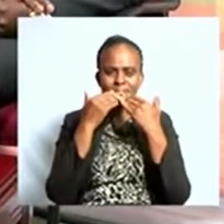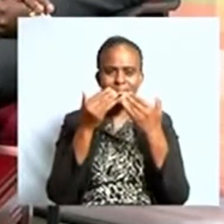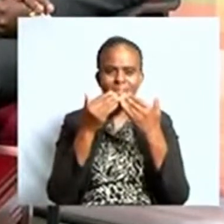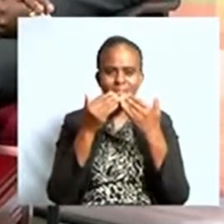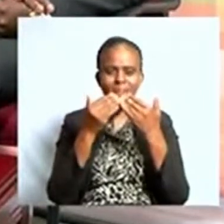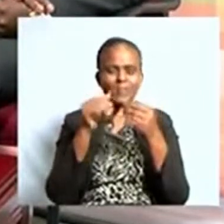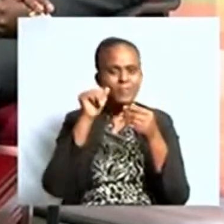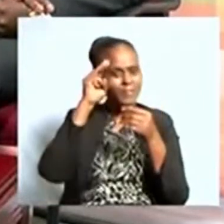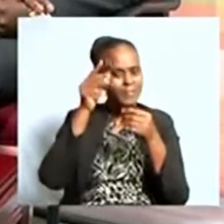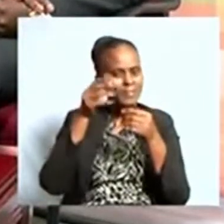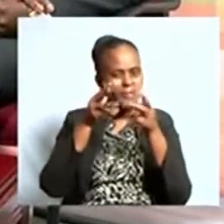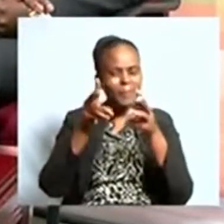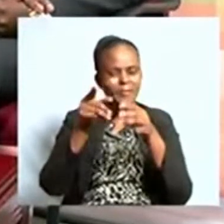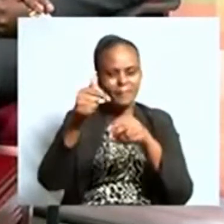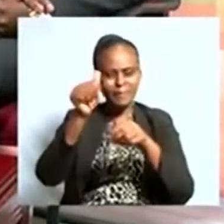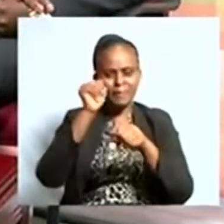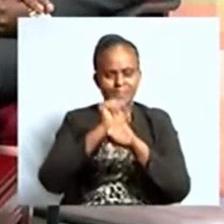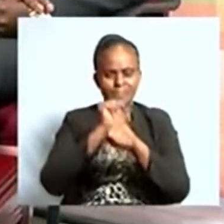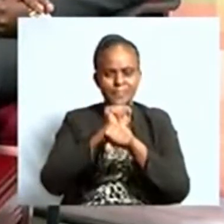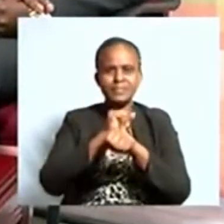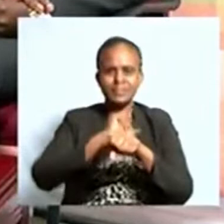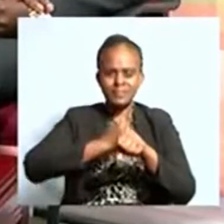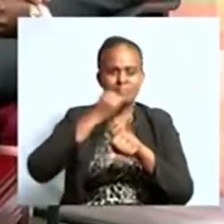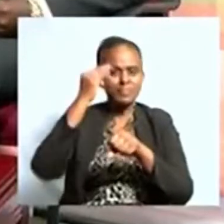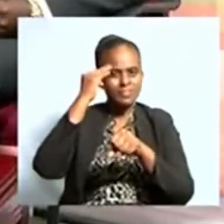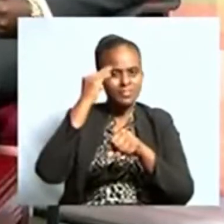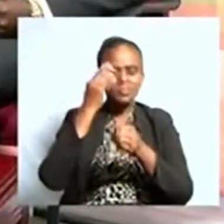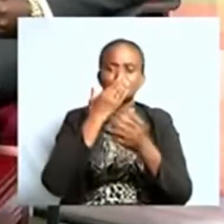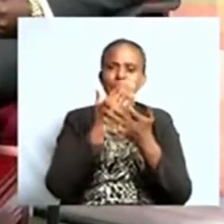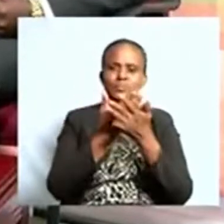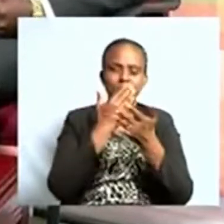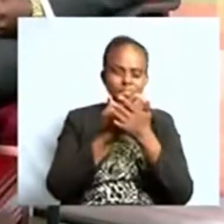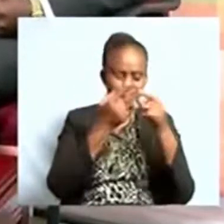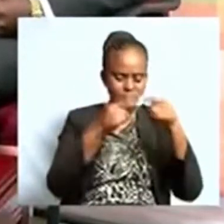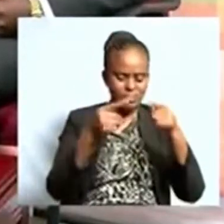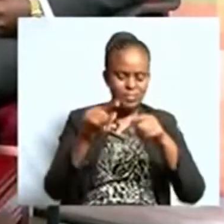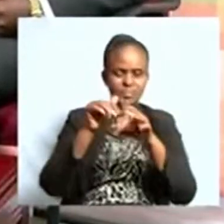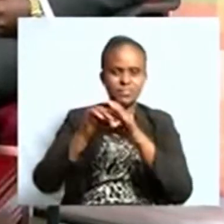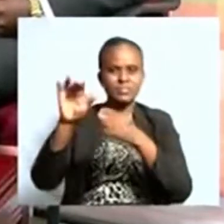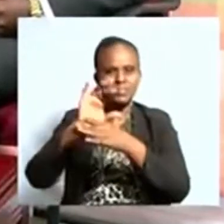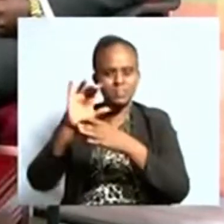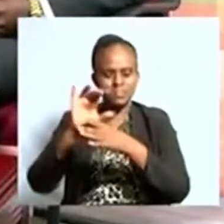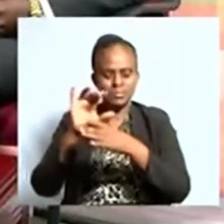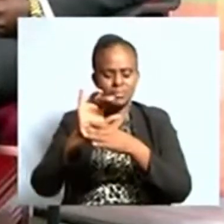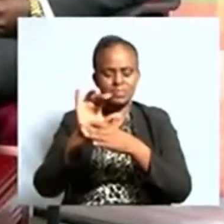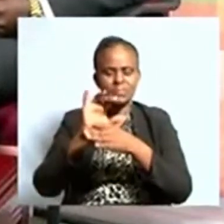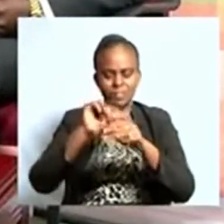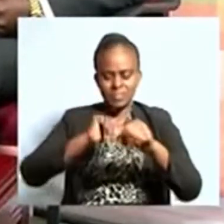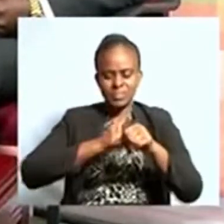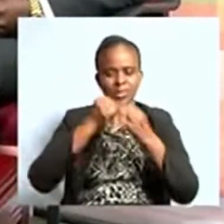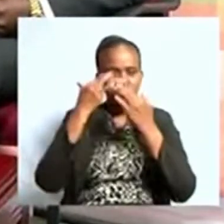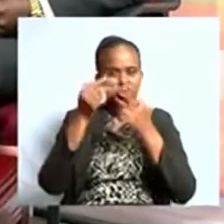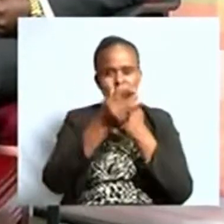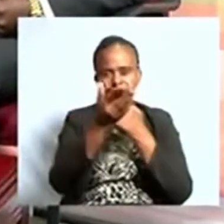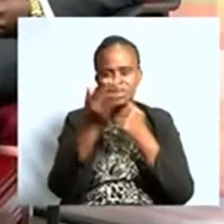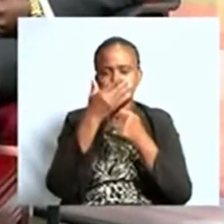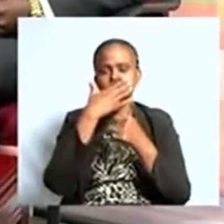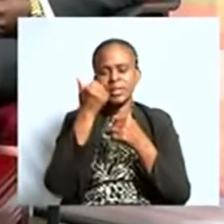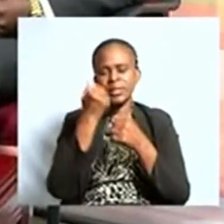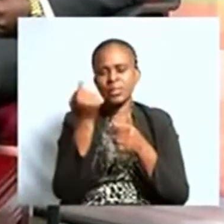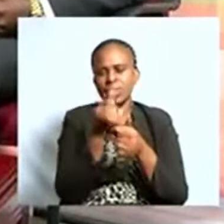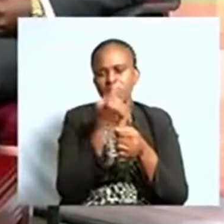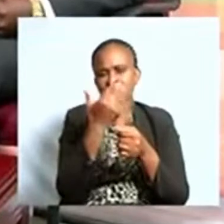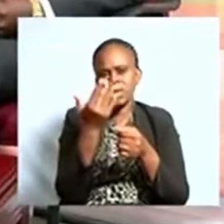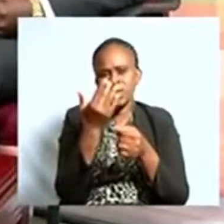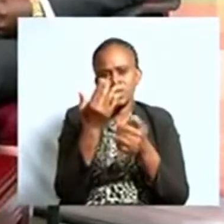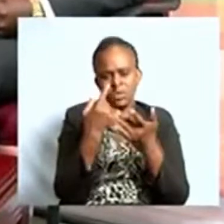way he's working. We are seeing the projects happening in the Copper Belt. We wish him the best. Only thing that we